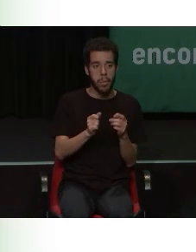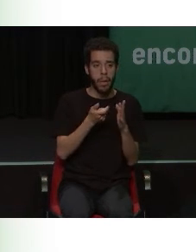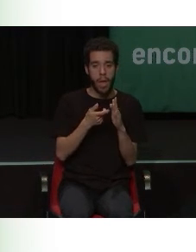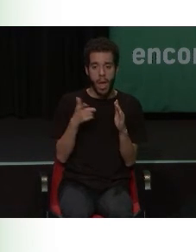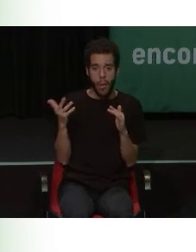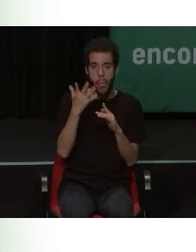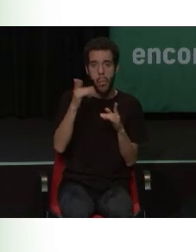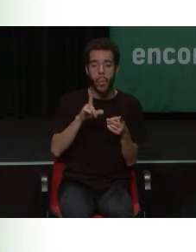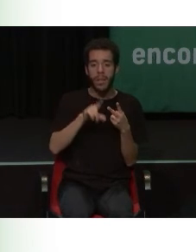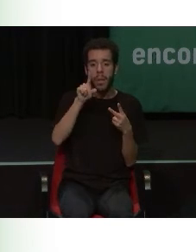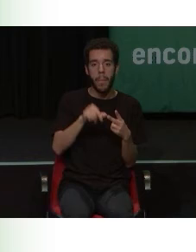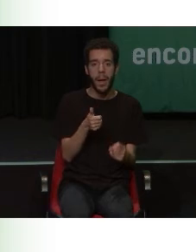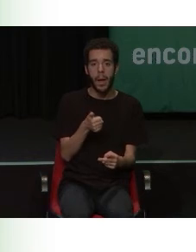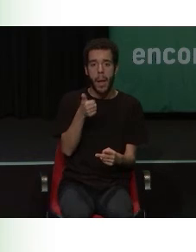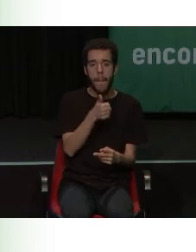photonics technology